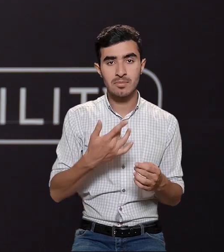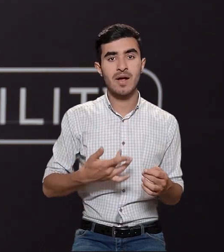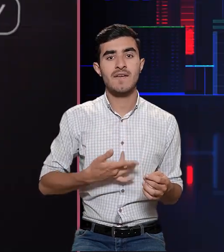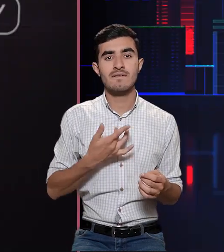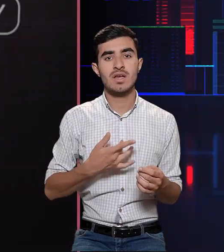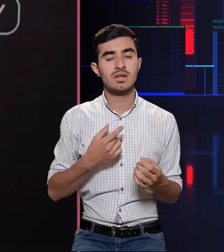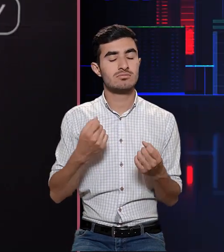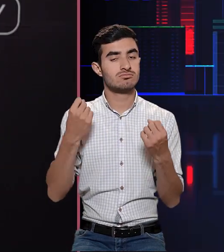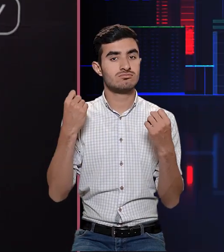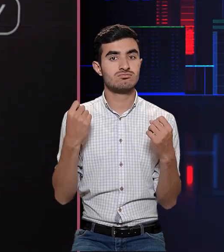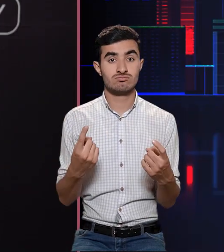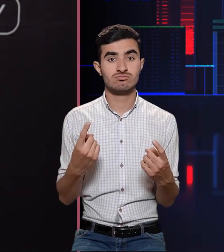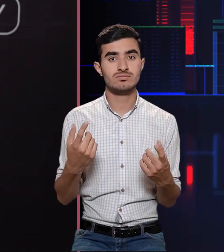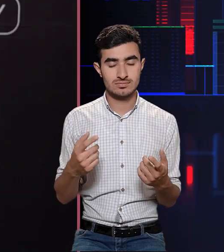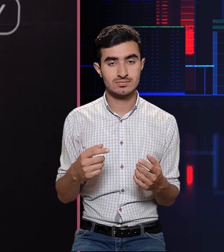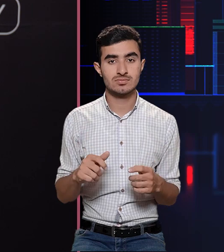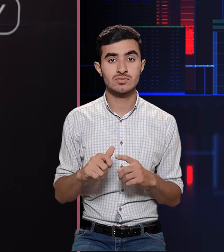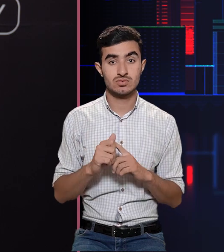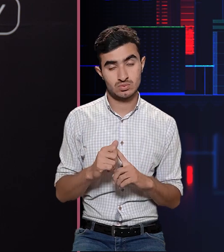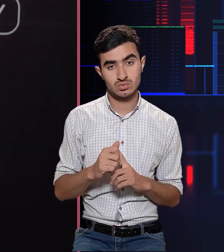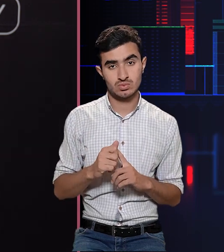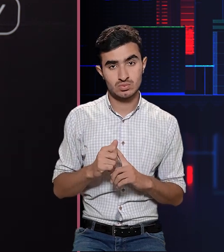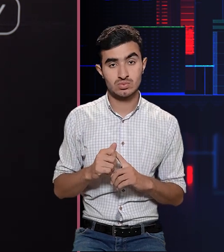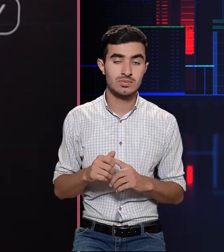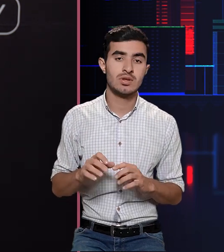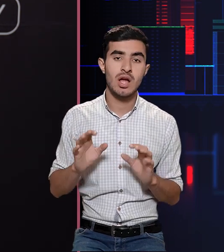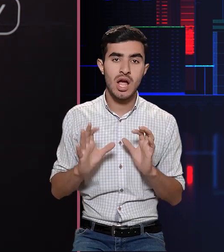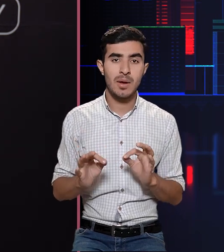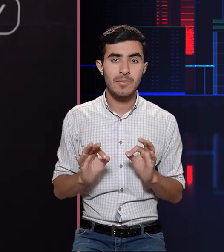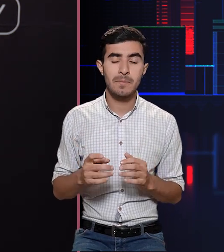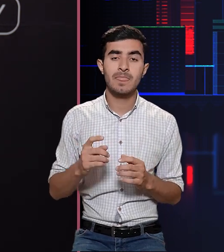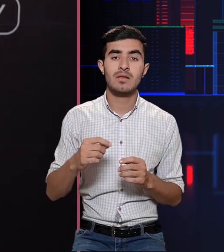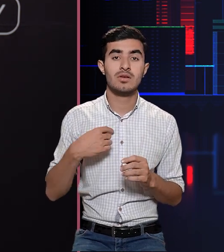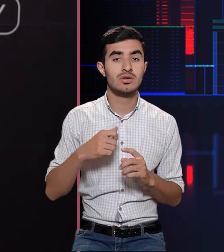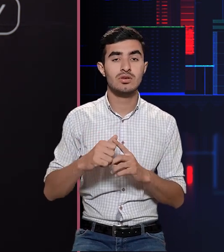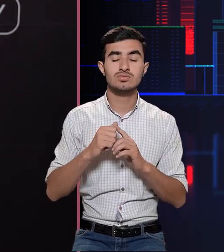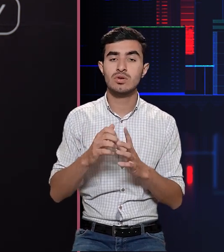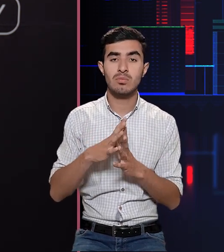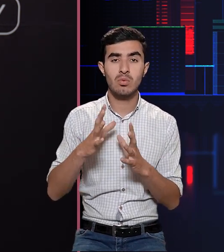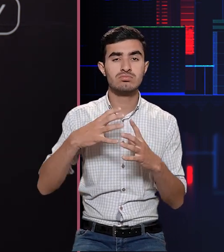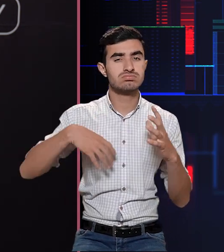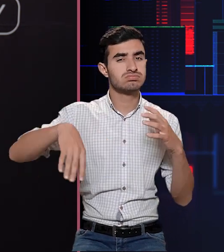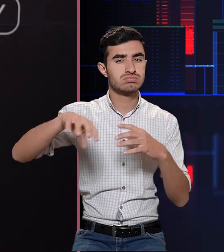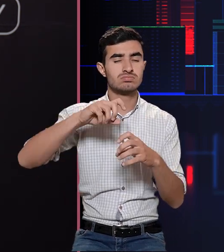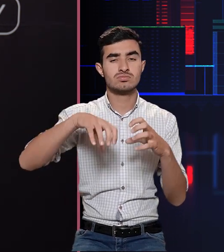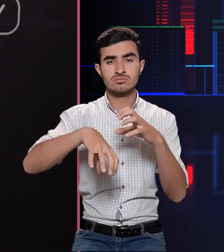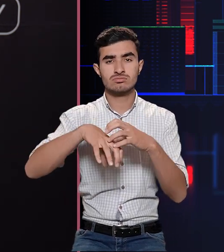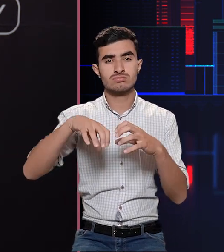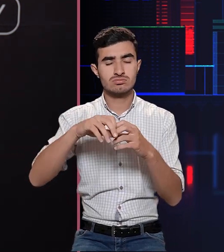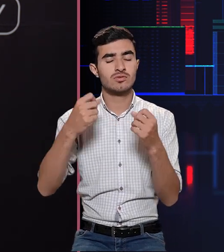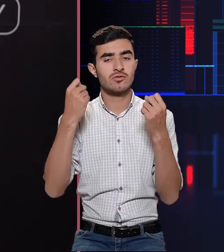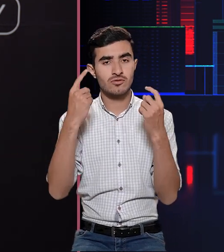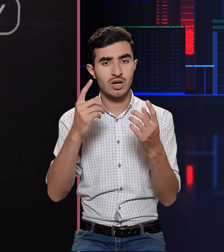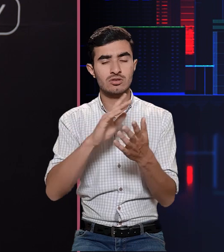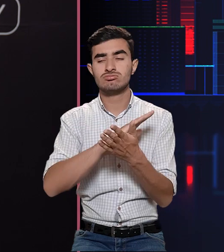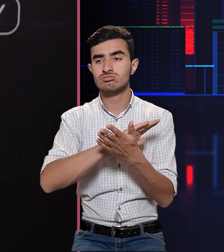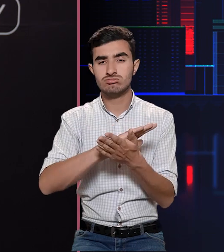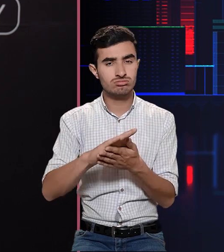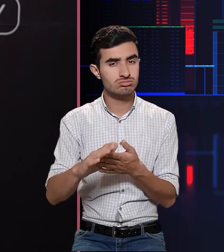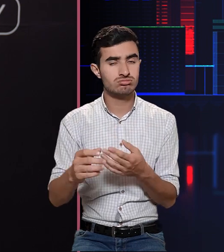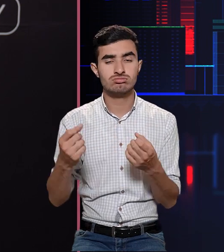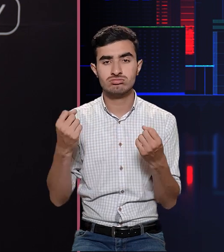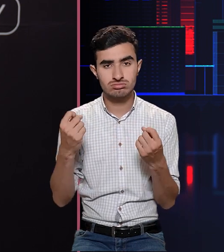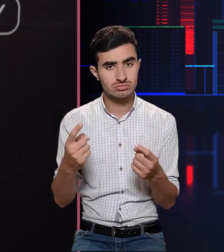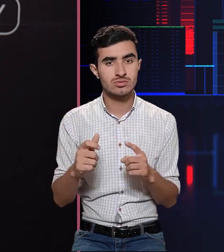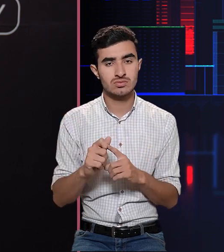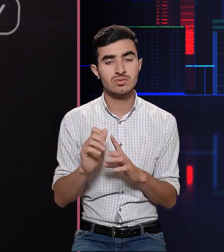care. It's very easy to make a huge infrastructure, 5-star facility or 7-star facility, but